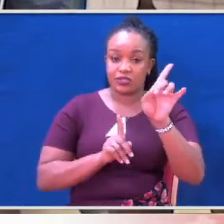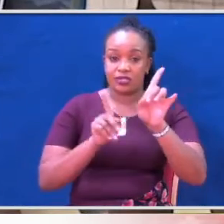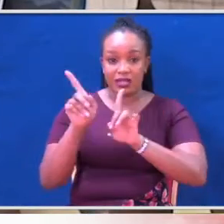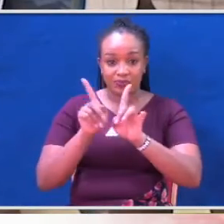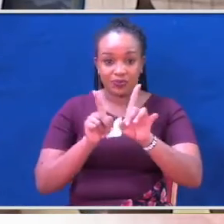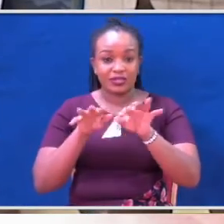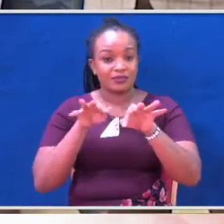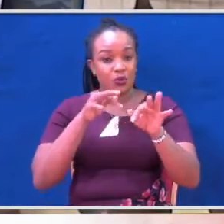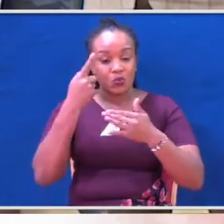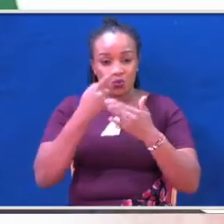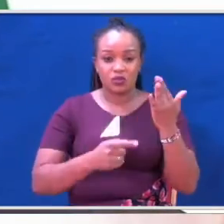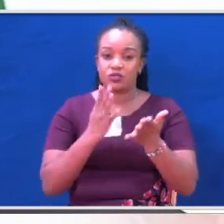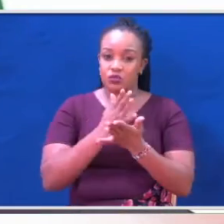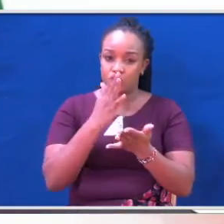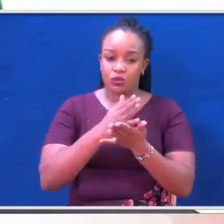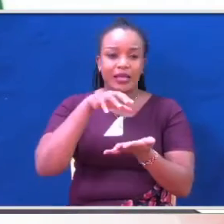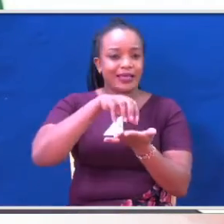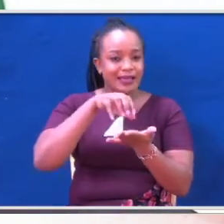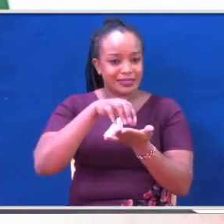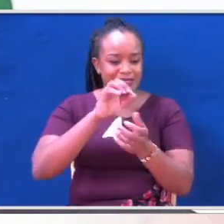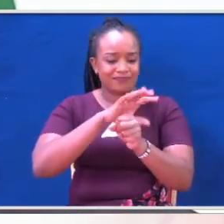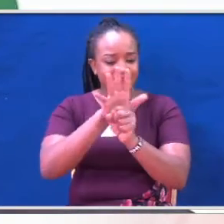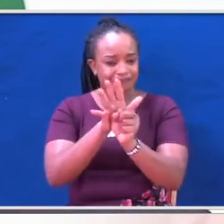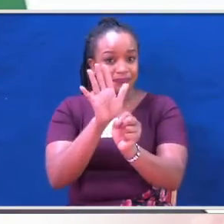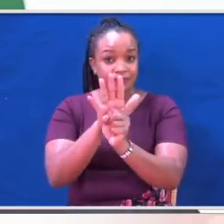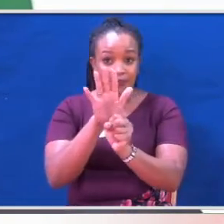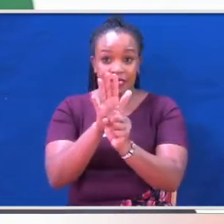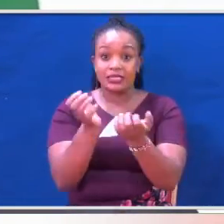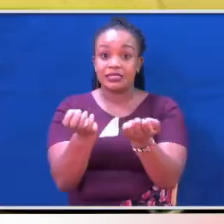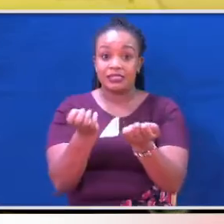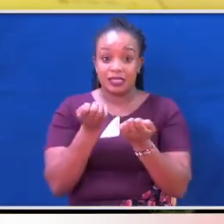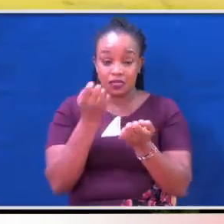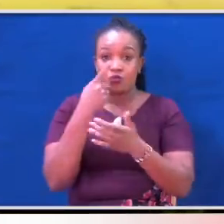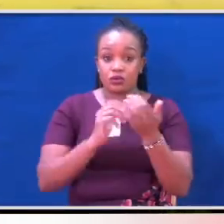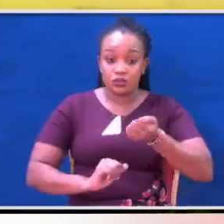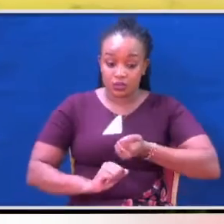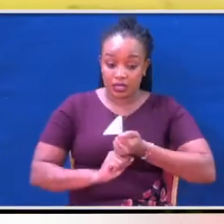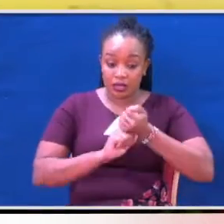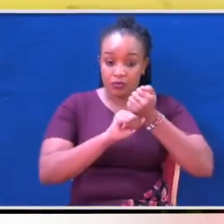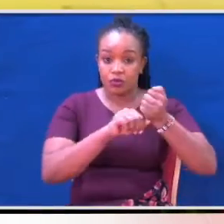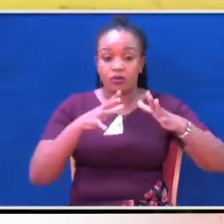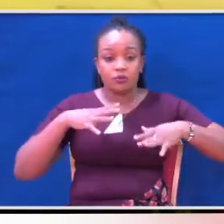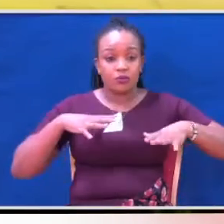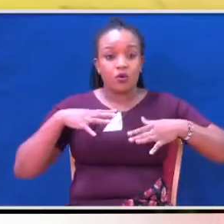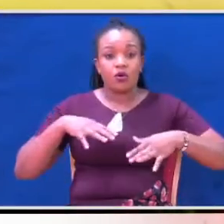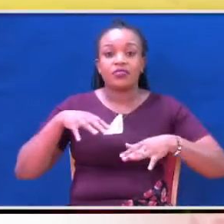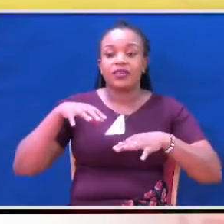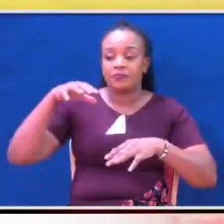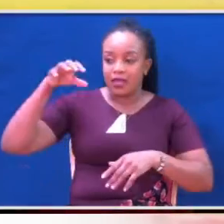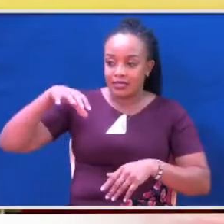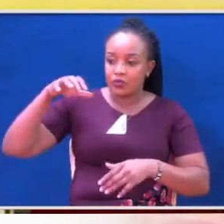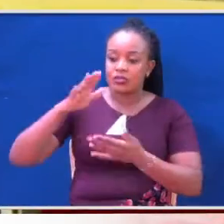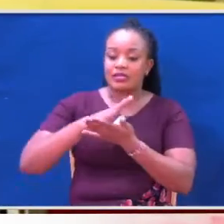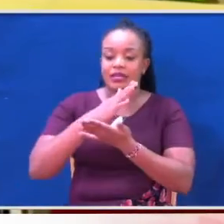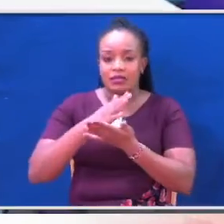although the COVID-19 cases are on the rise, there is a need to cushion stakeholders in the transport sector from incurring